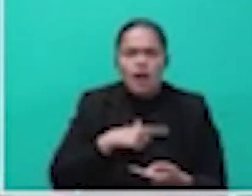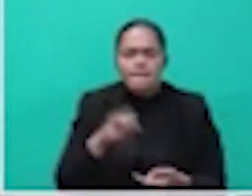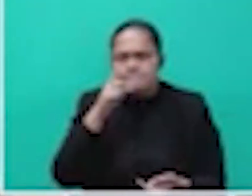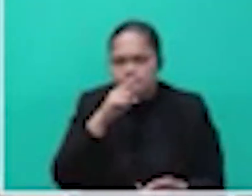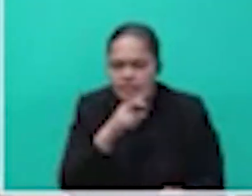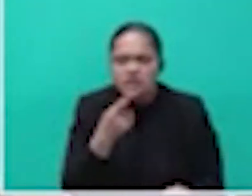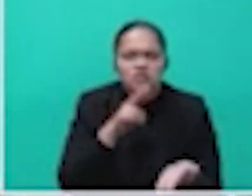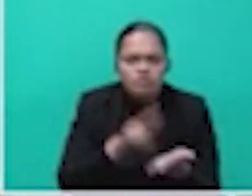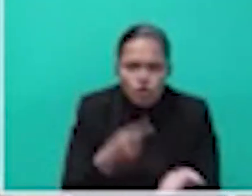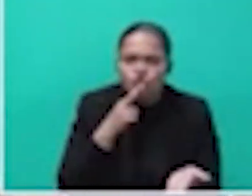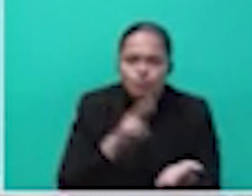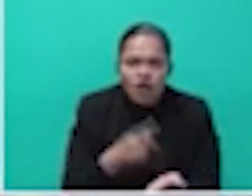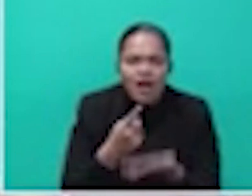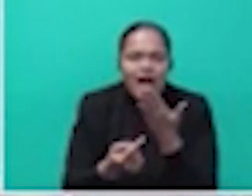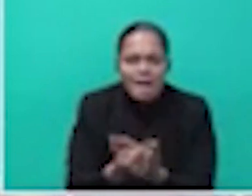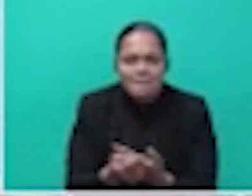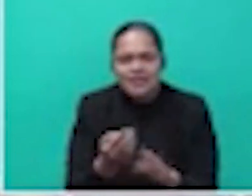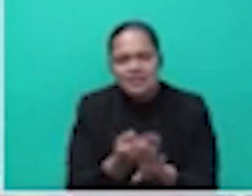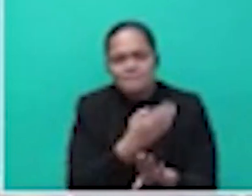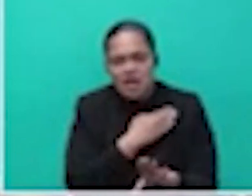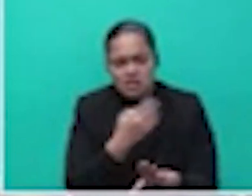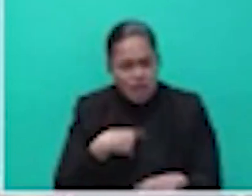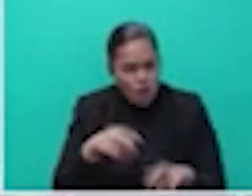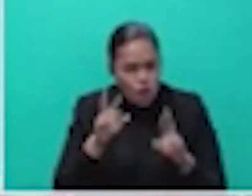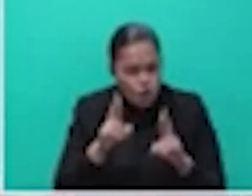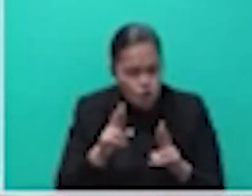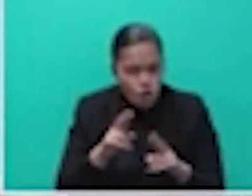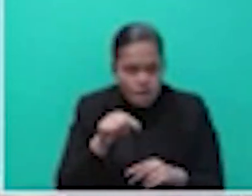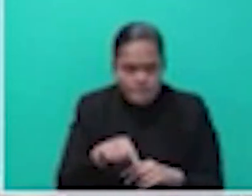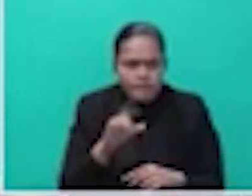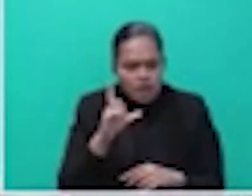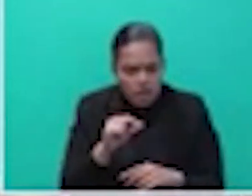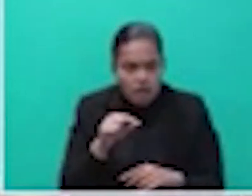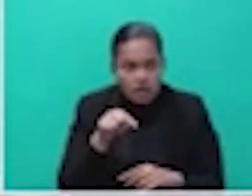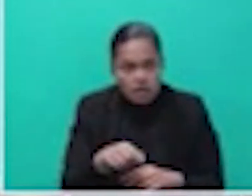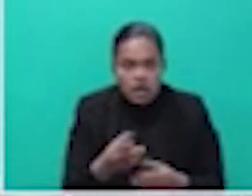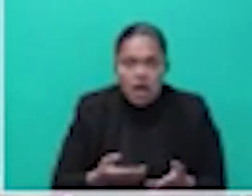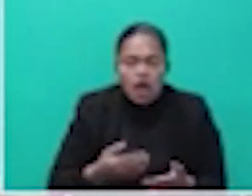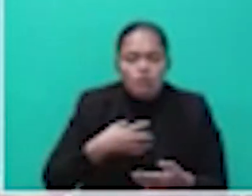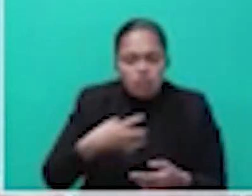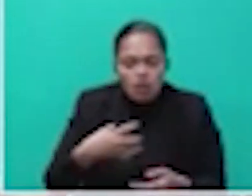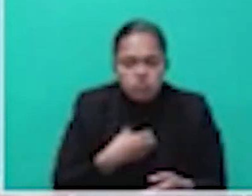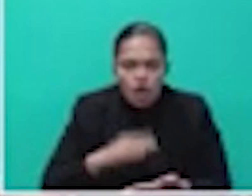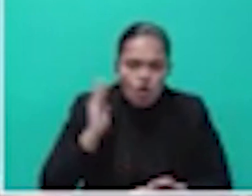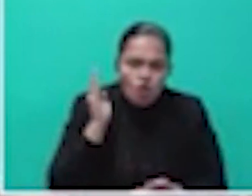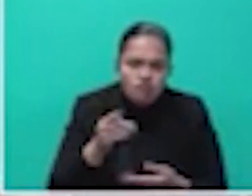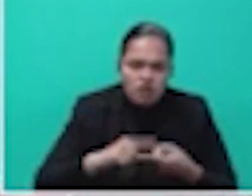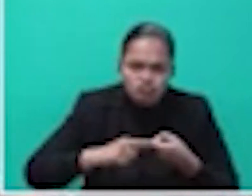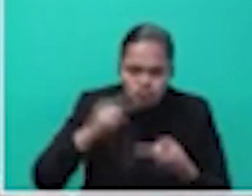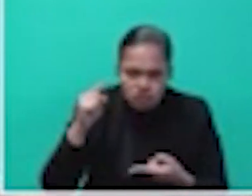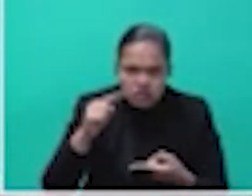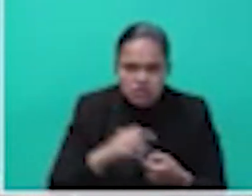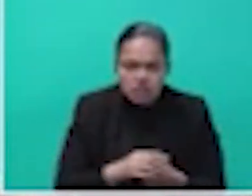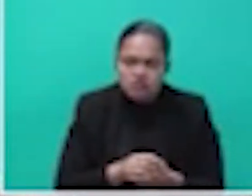of things that are happening in the past. I hope it's just that, but it could be that and also an increase in the propensity